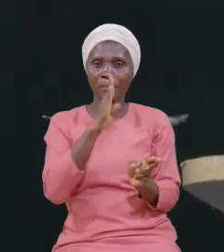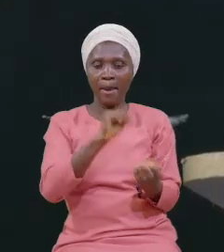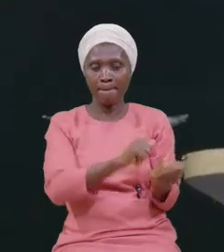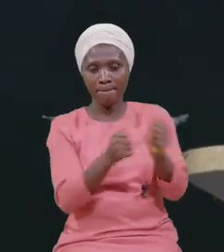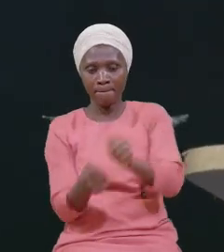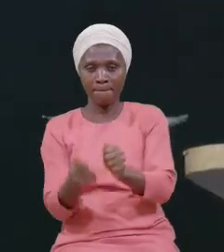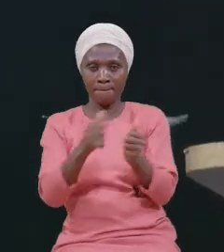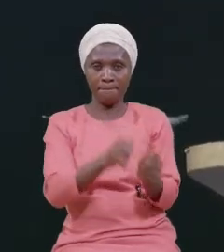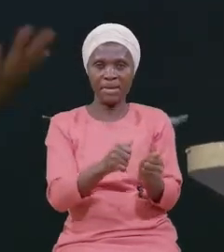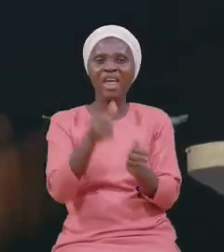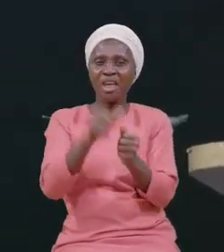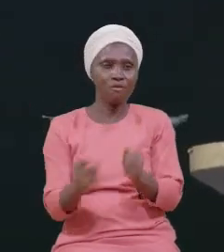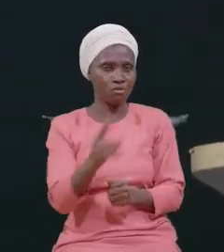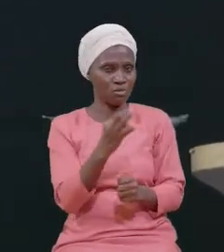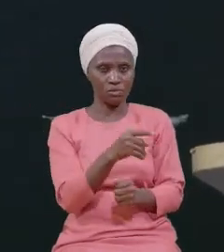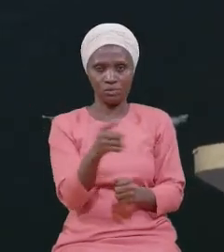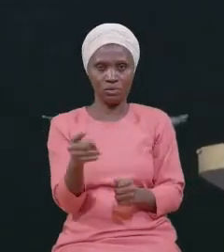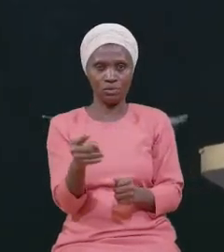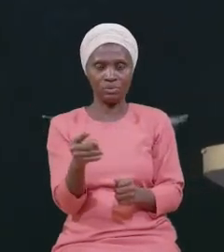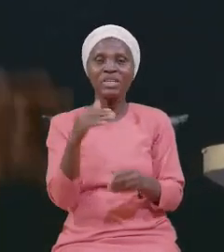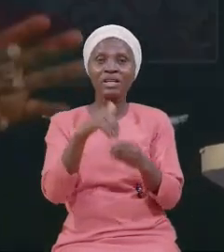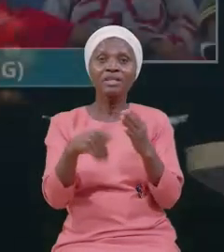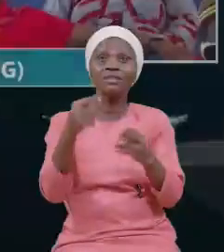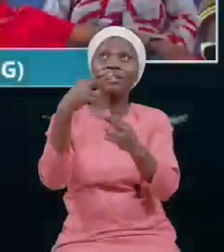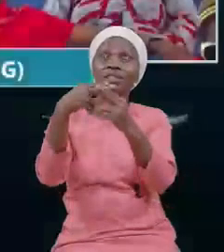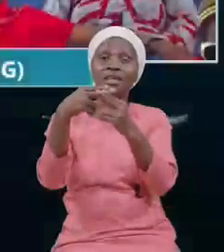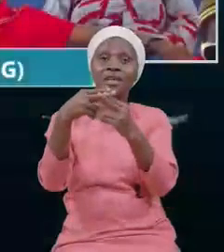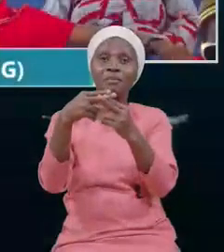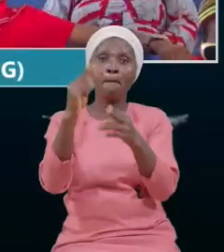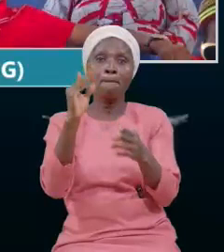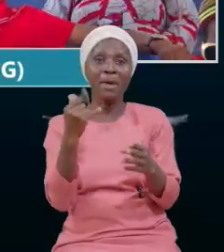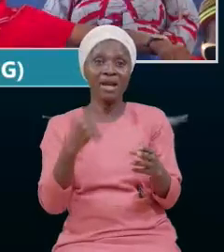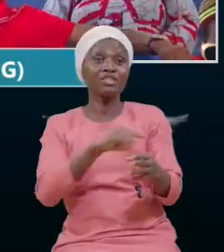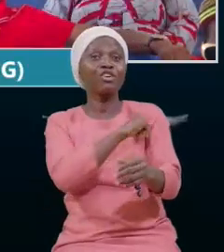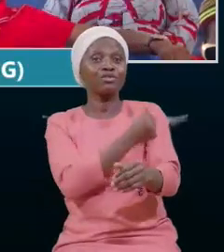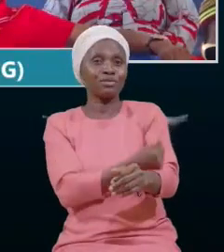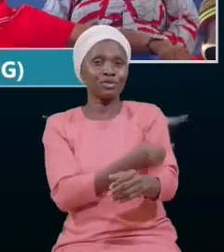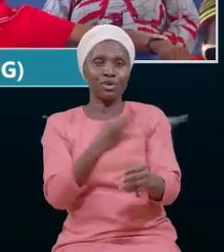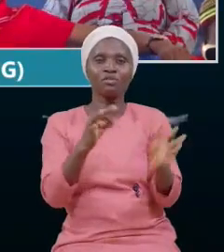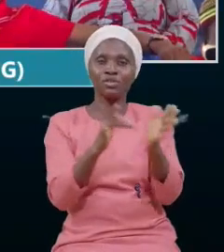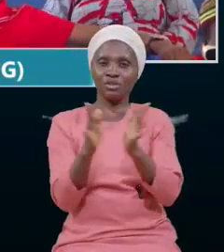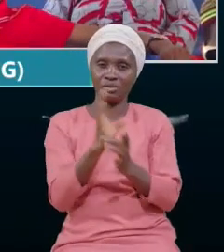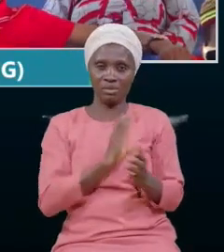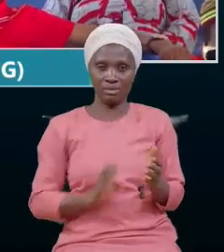one of you, in the name, by the authority of Jesus Christ, for the remission, removal,